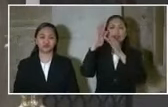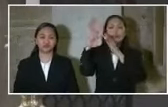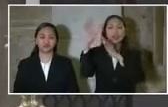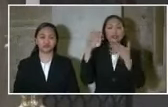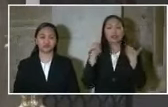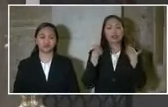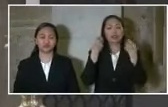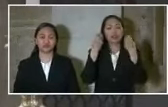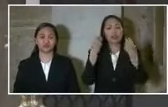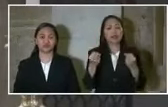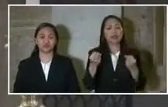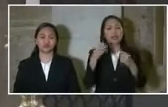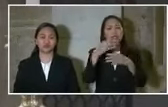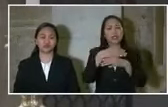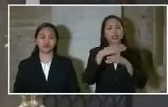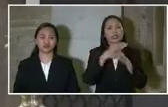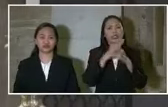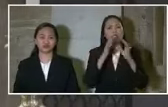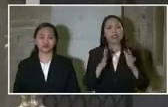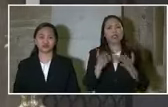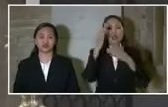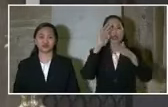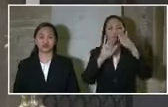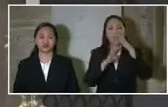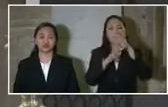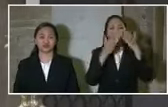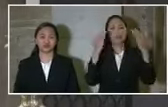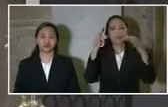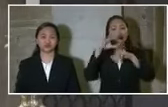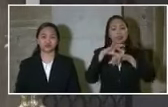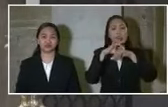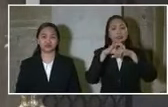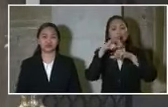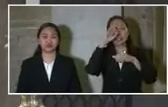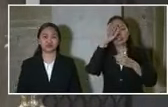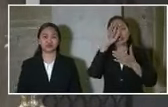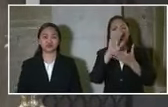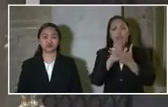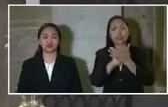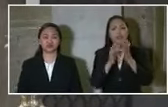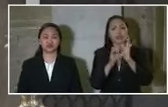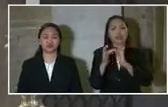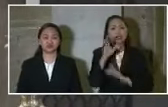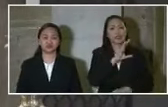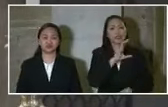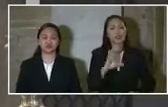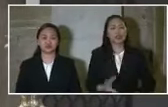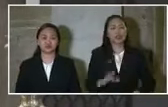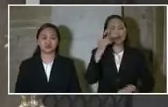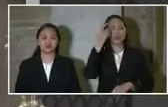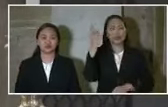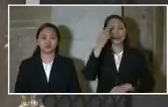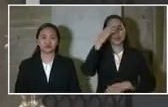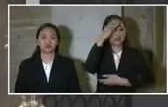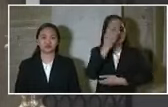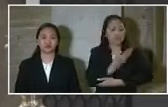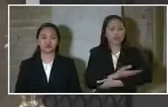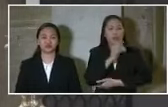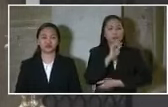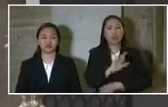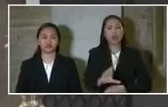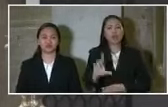Almighty, Creator of heaven and earth, and in Jesus Christ, His only Son, our Lord, who was